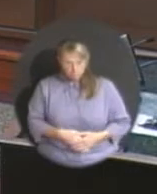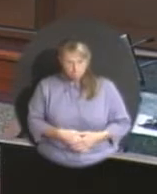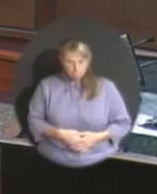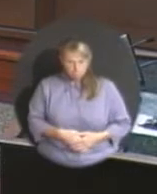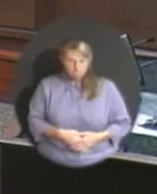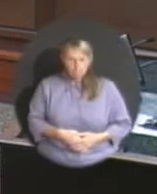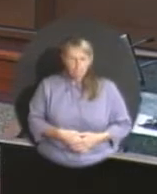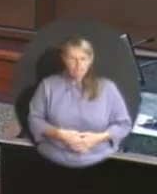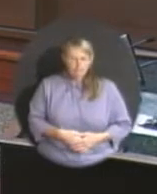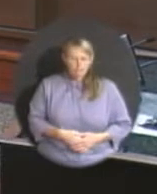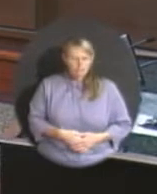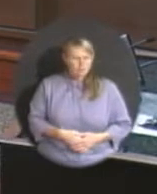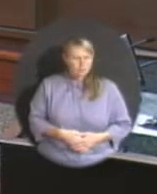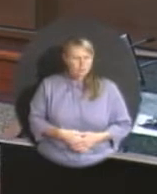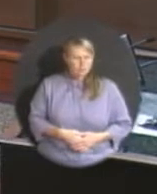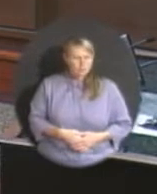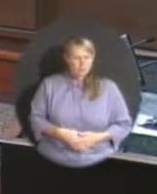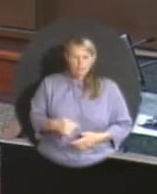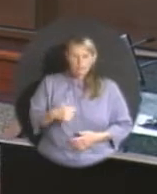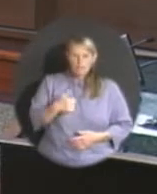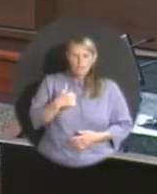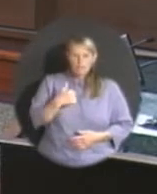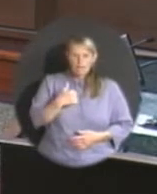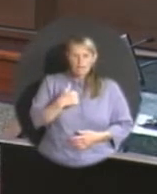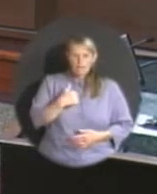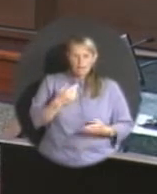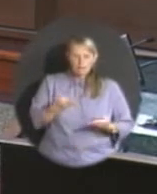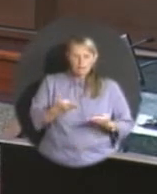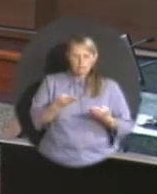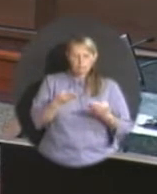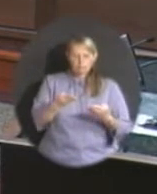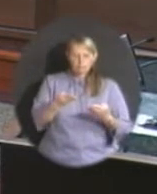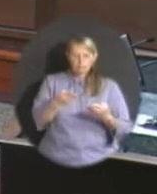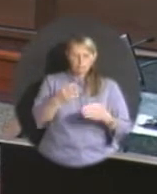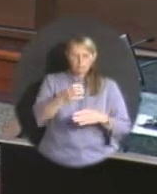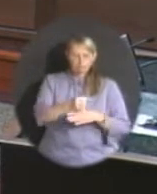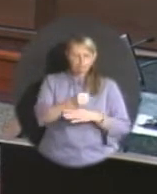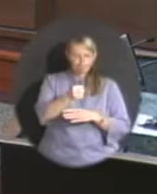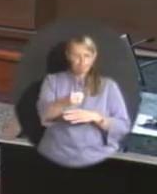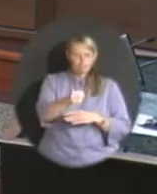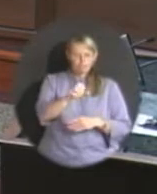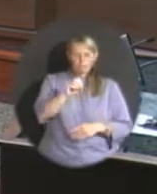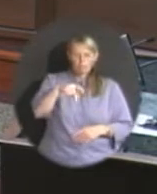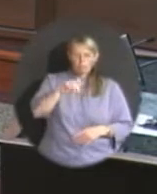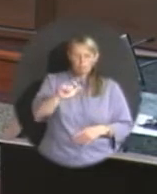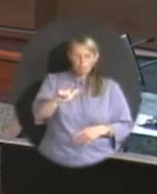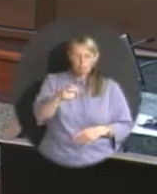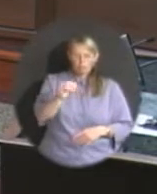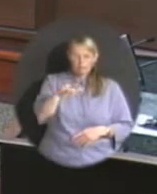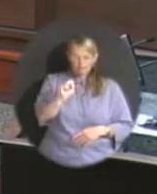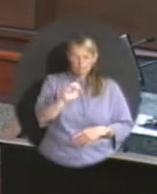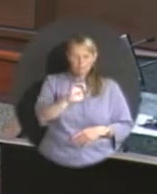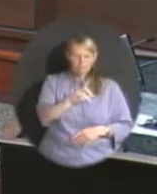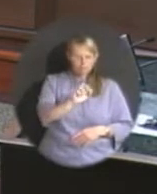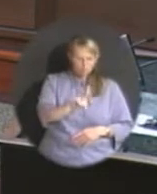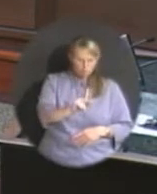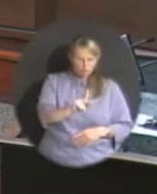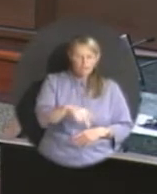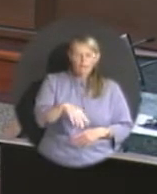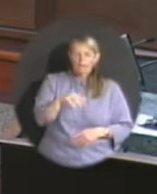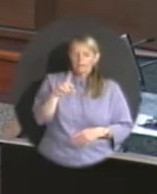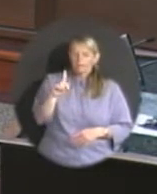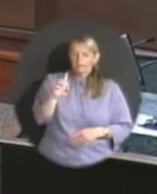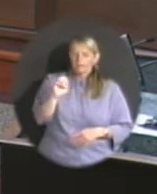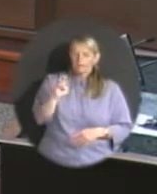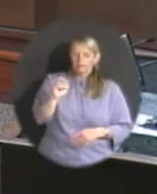I move that we appoint Mrs. Opal Hibbs as clerk of the Board of Education, Ms. Deborah Madden as deputy